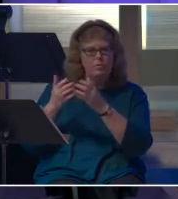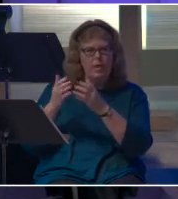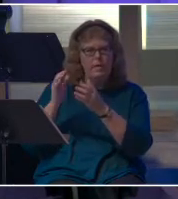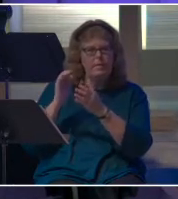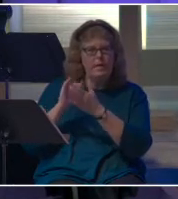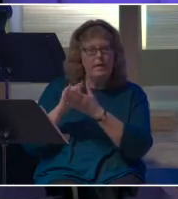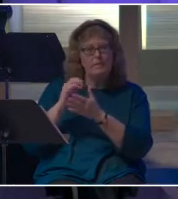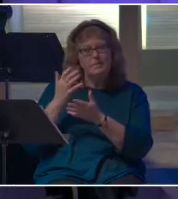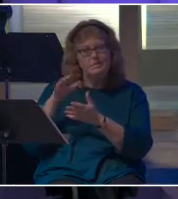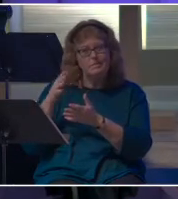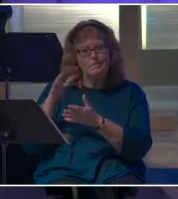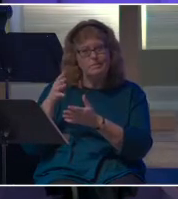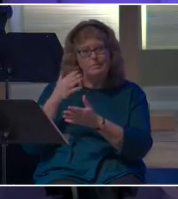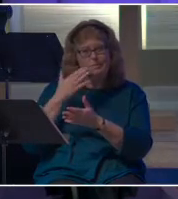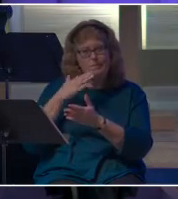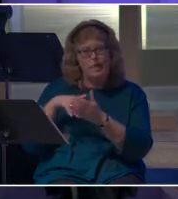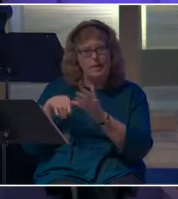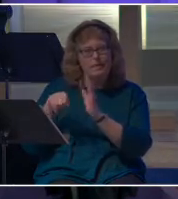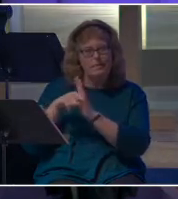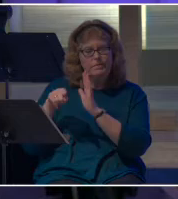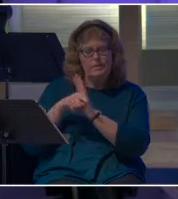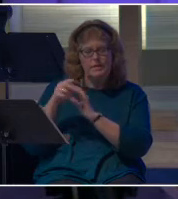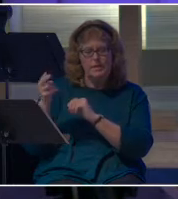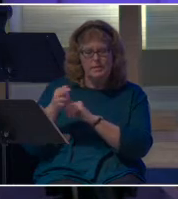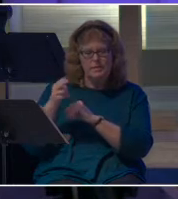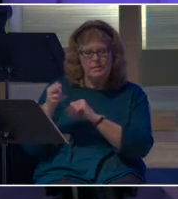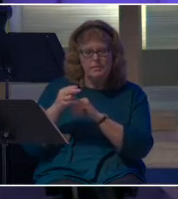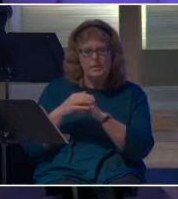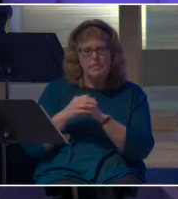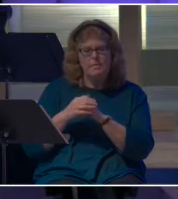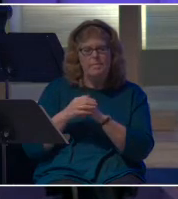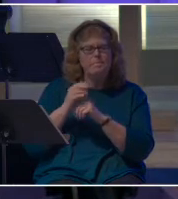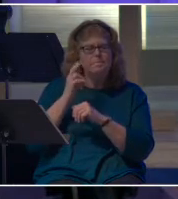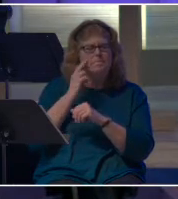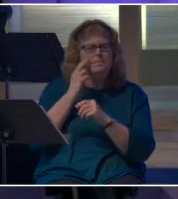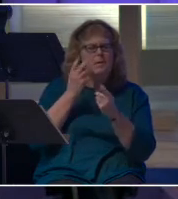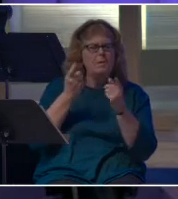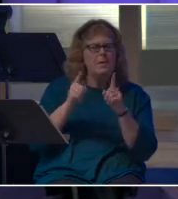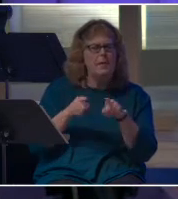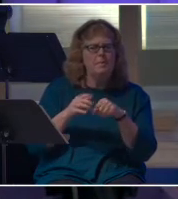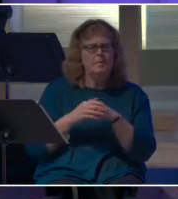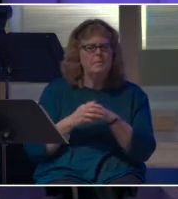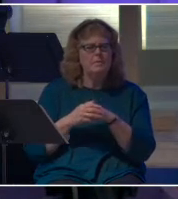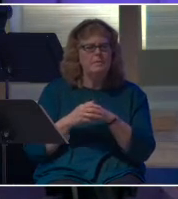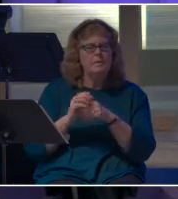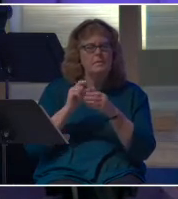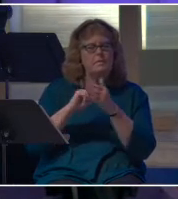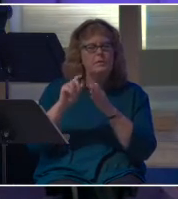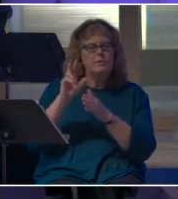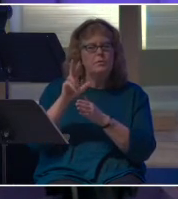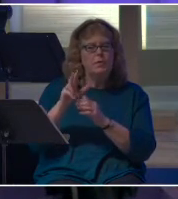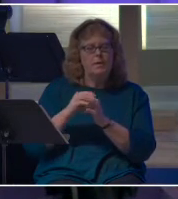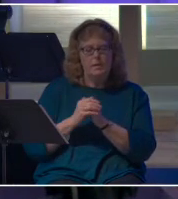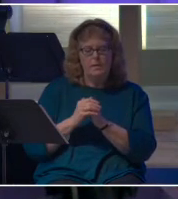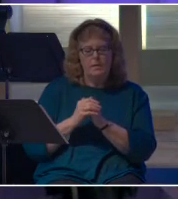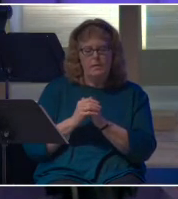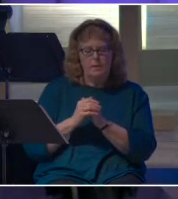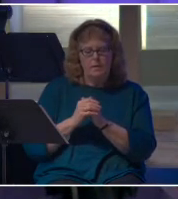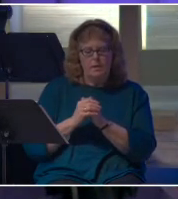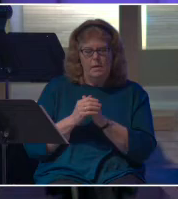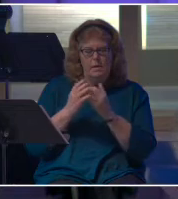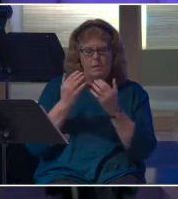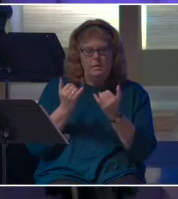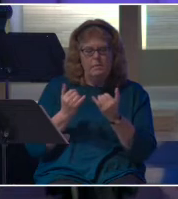a pretty shaky history so far in Israelite history. Let's see what happens with him. Verse 3.